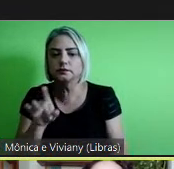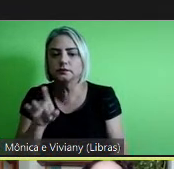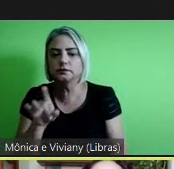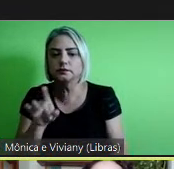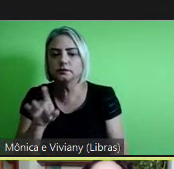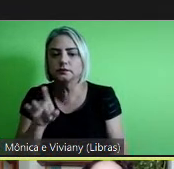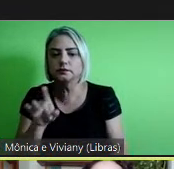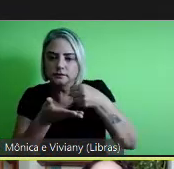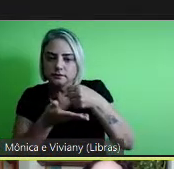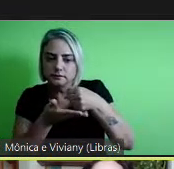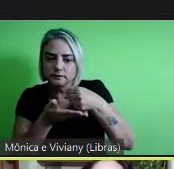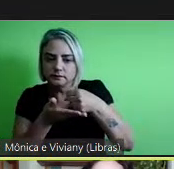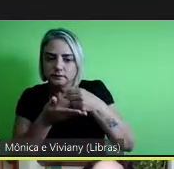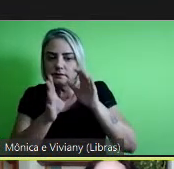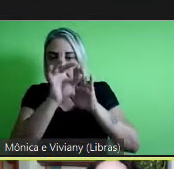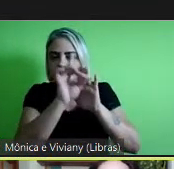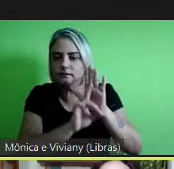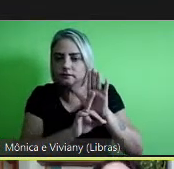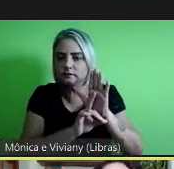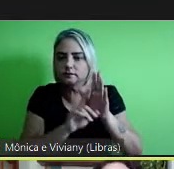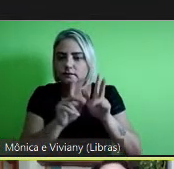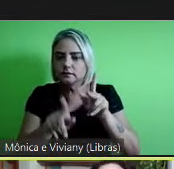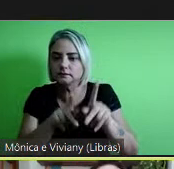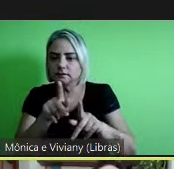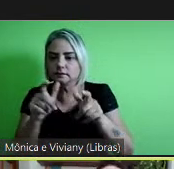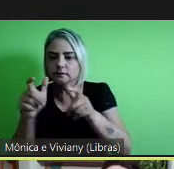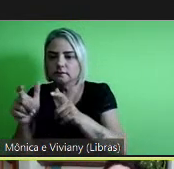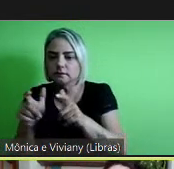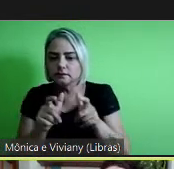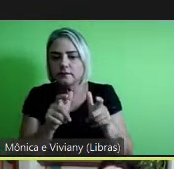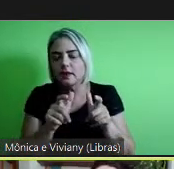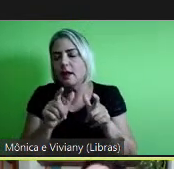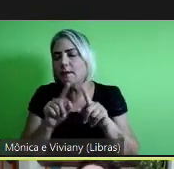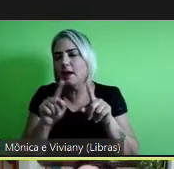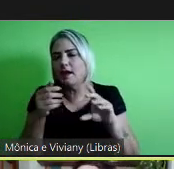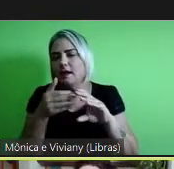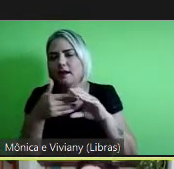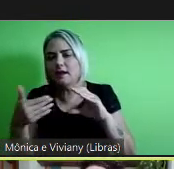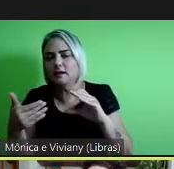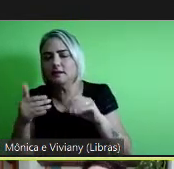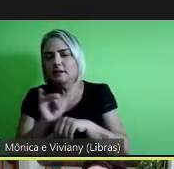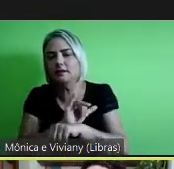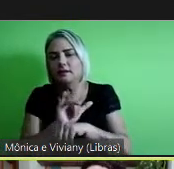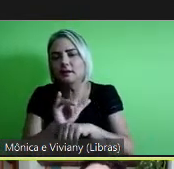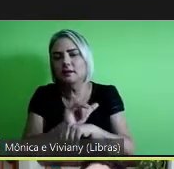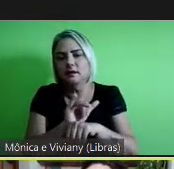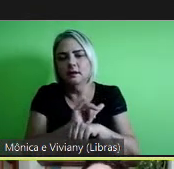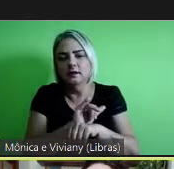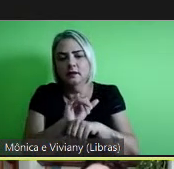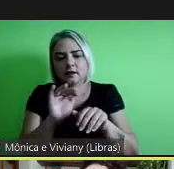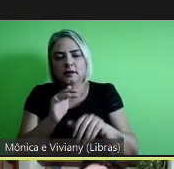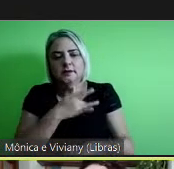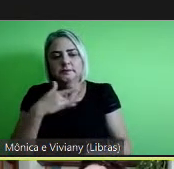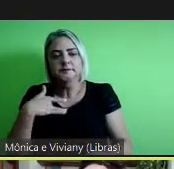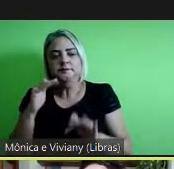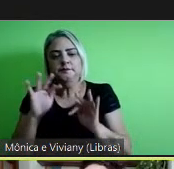also have a basis that is defined of population and territory, but the characteristics of the strategy for